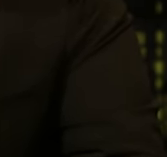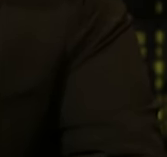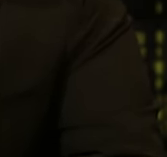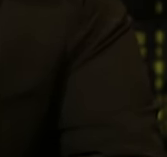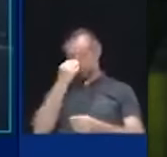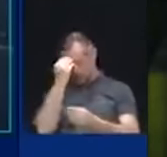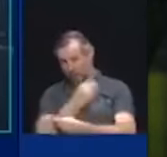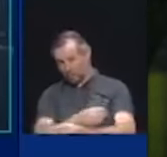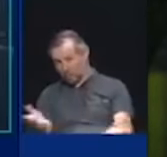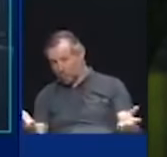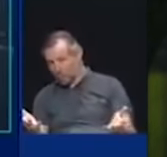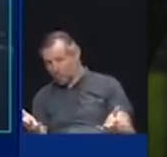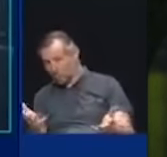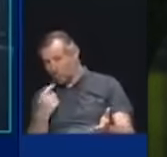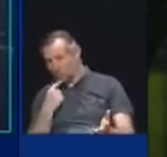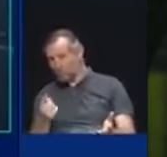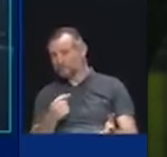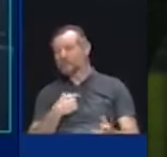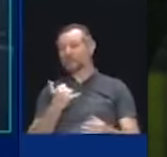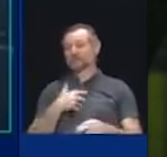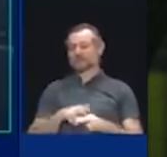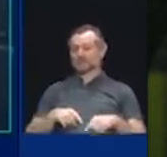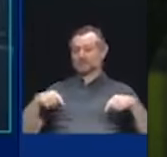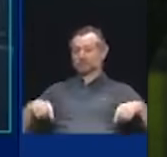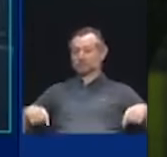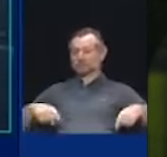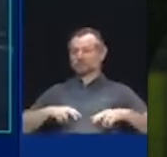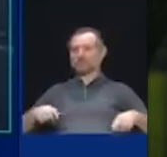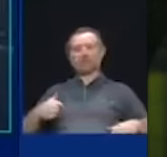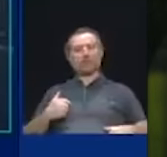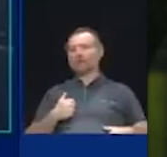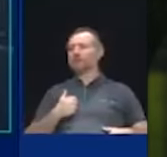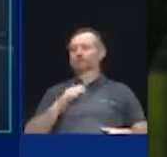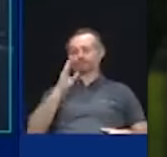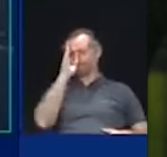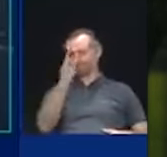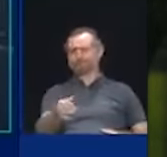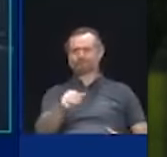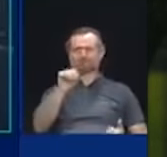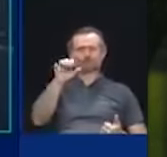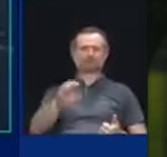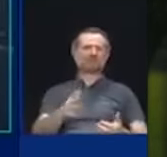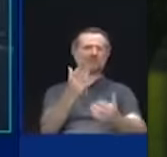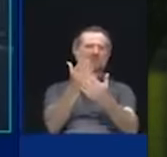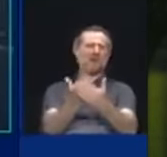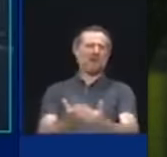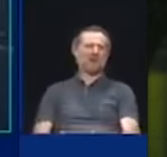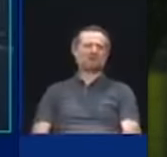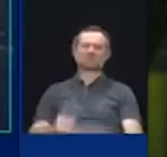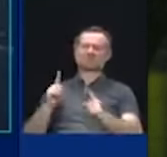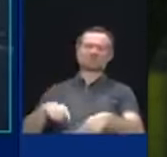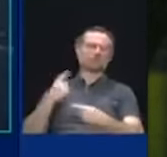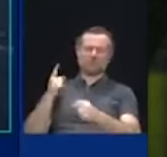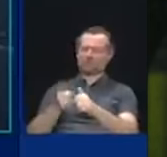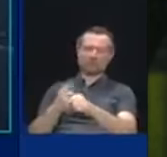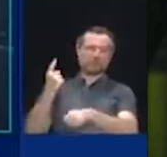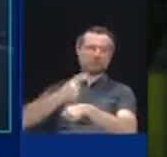Andrew Cuomo. I have told you the facts on COVID from day one. Whether they